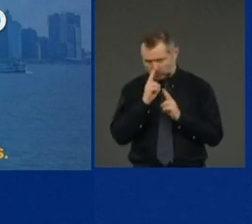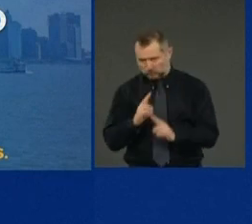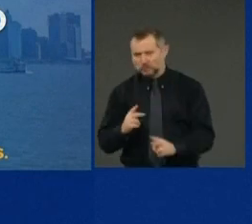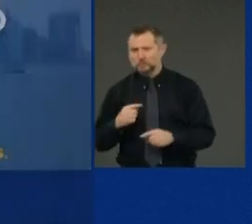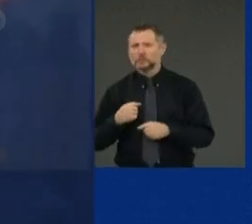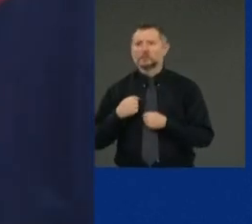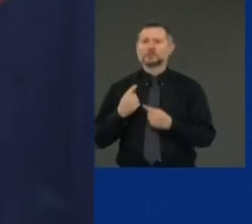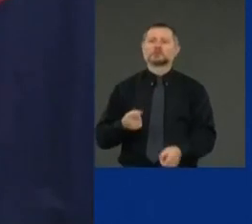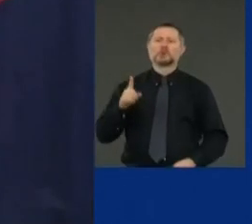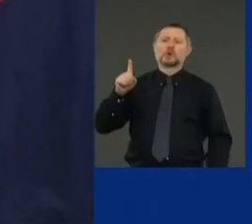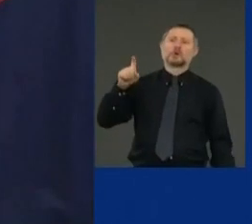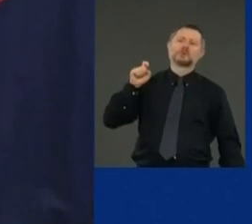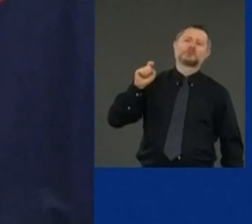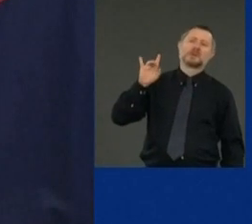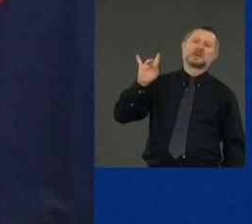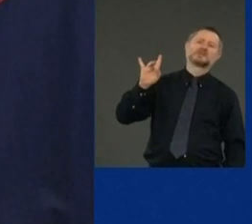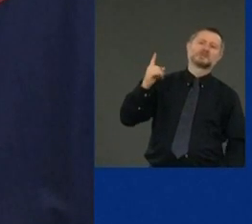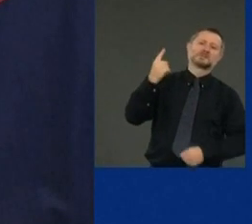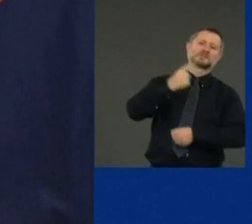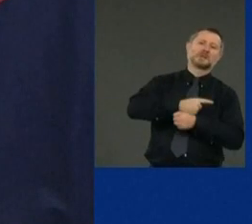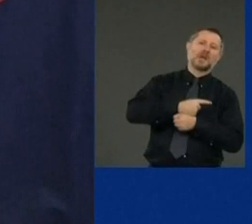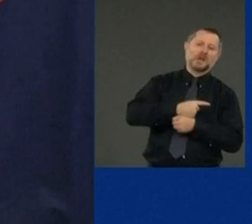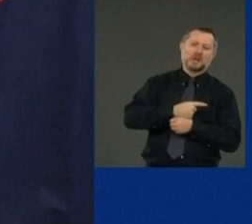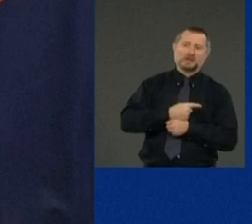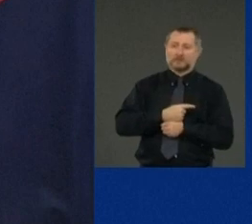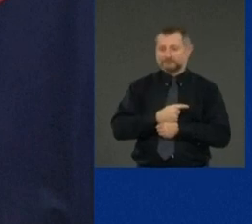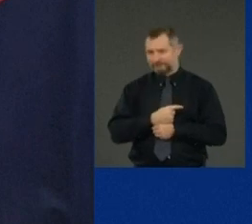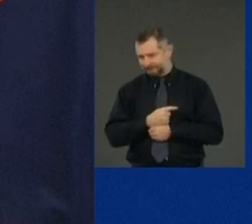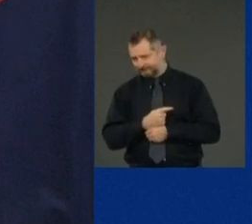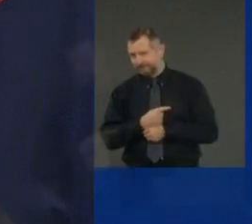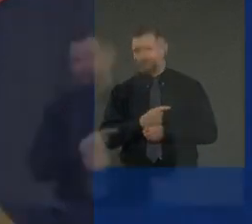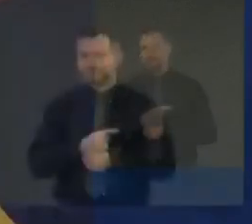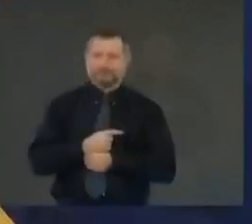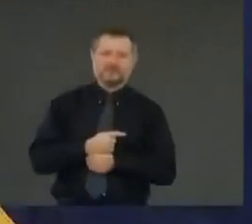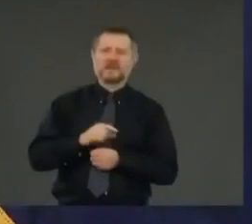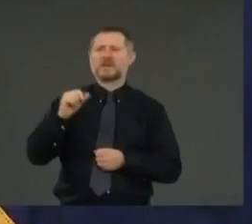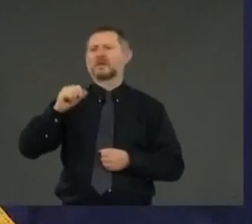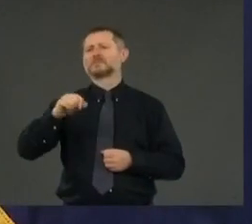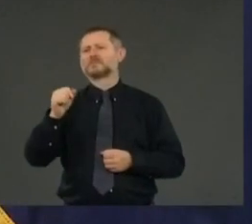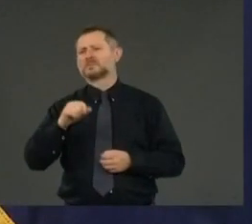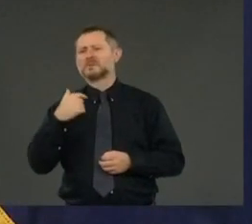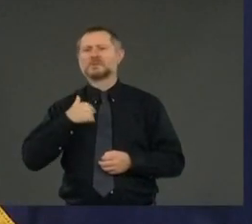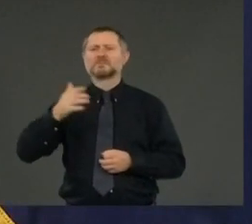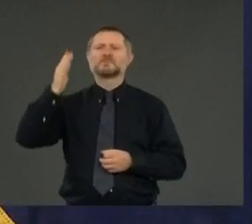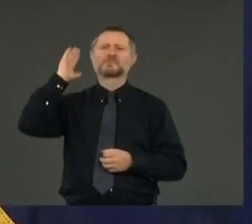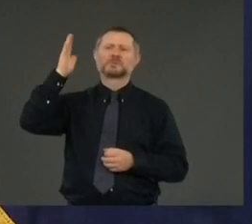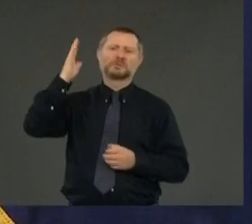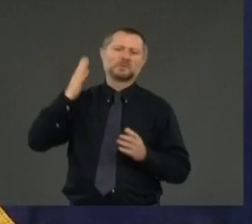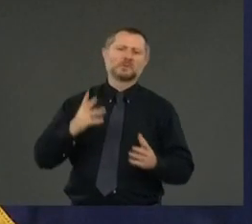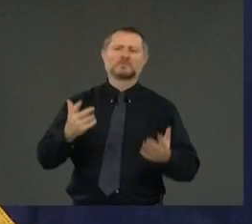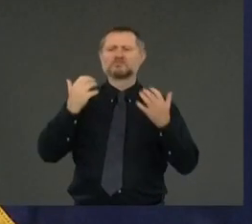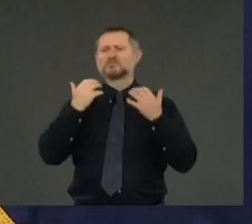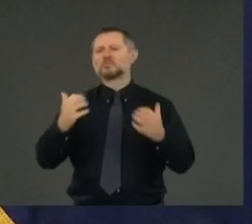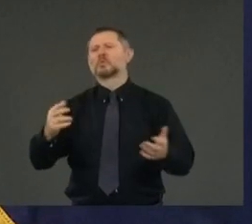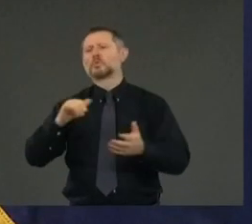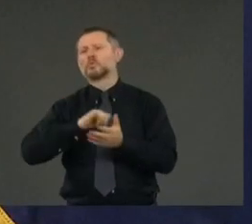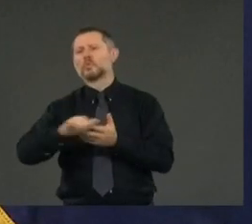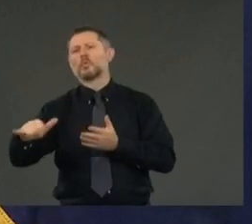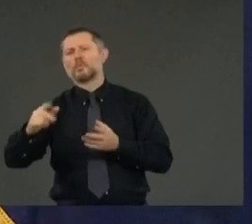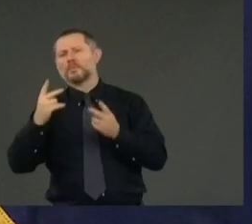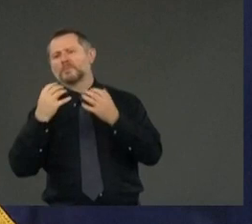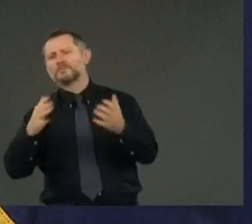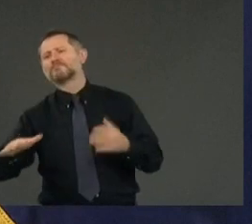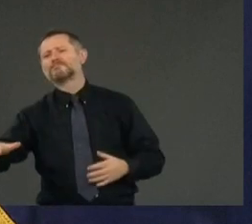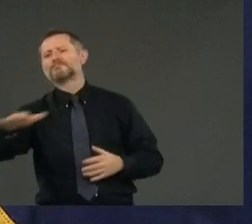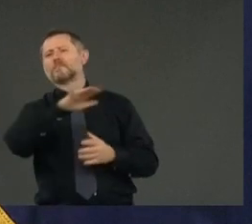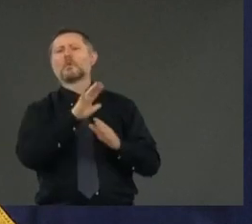108 days to not only speak to the people of New York and all across the country,